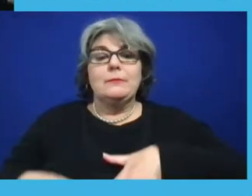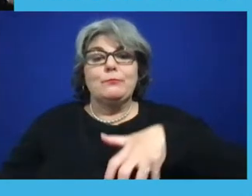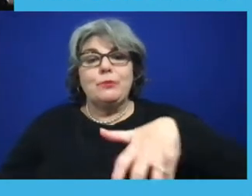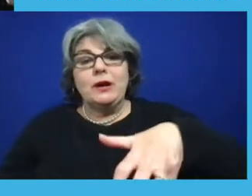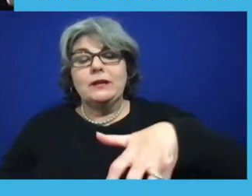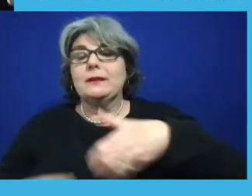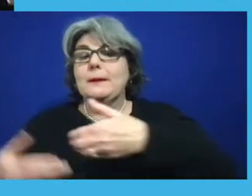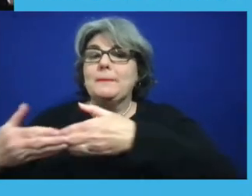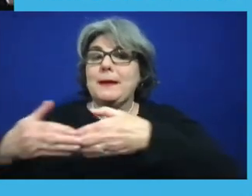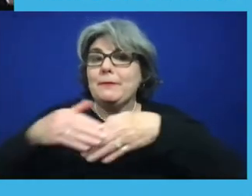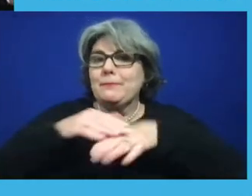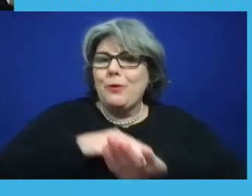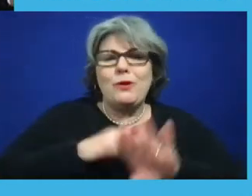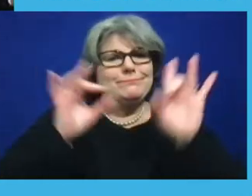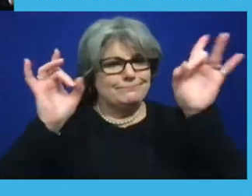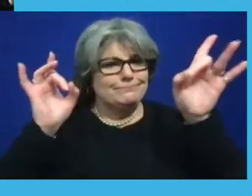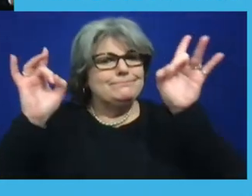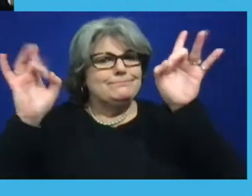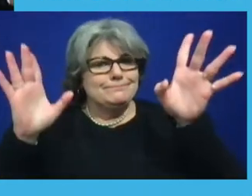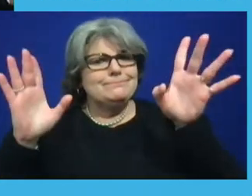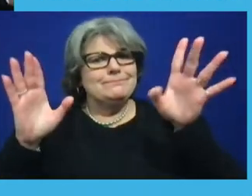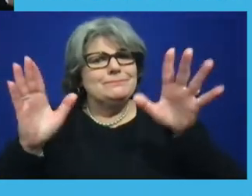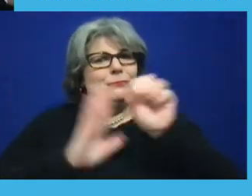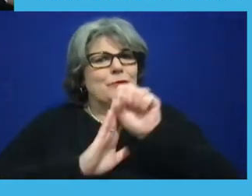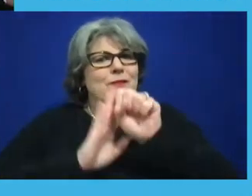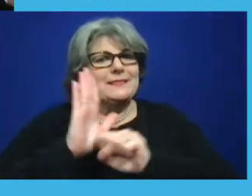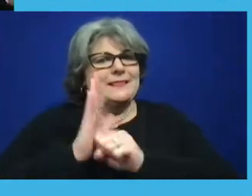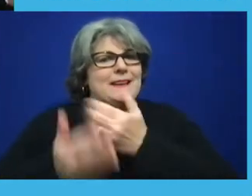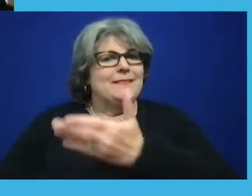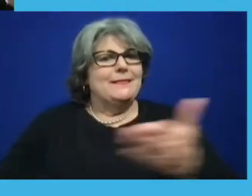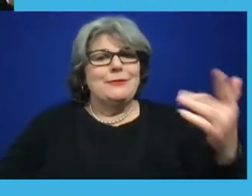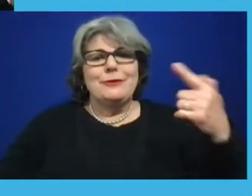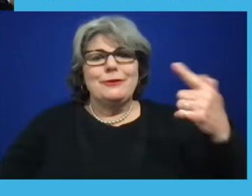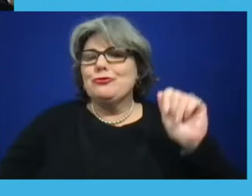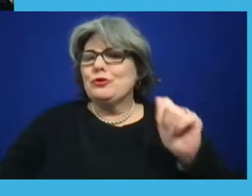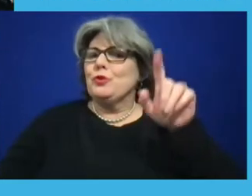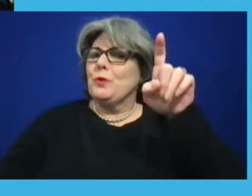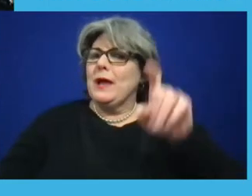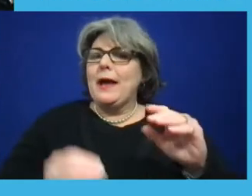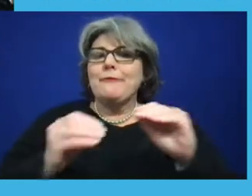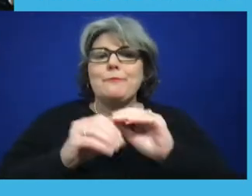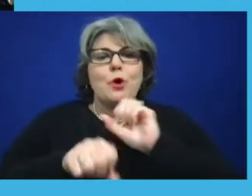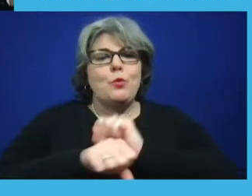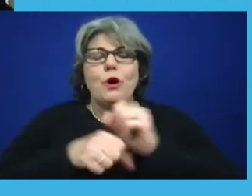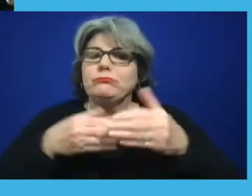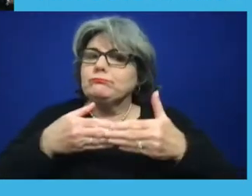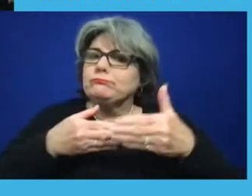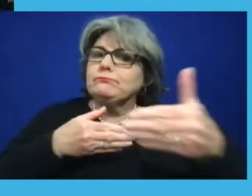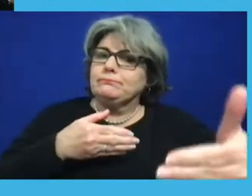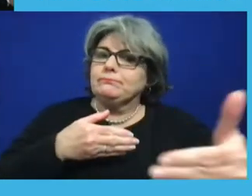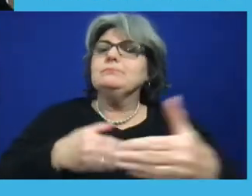Women who are suffering and dying needlessly in pregnancy and childbirth, that's a shame, Georgia.